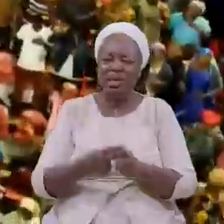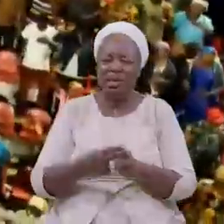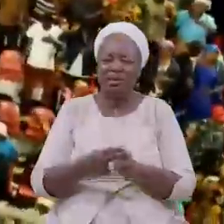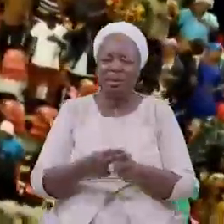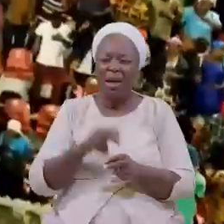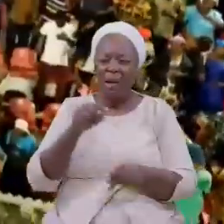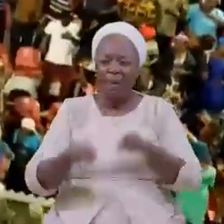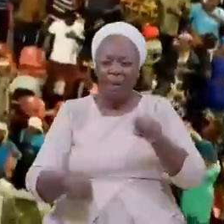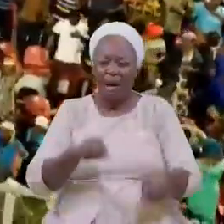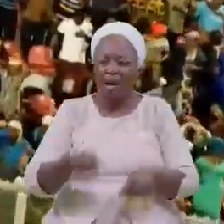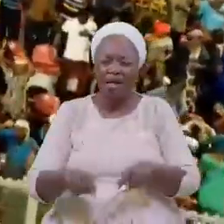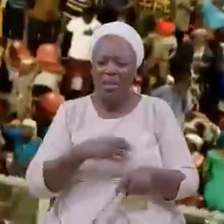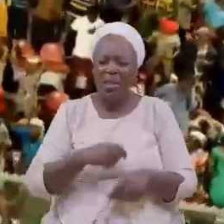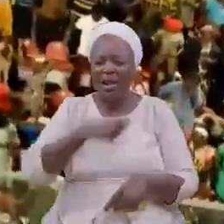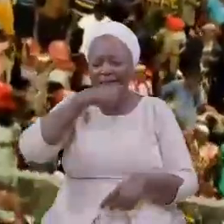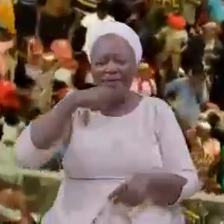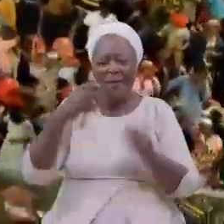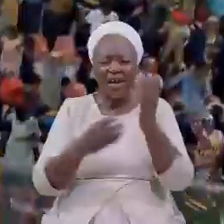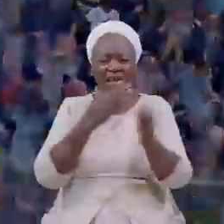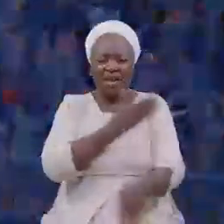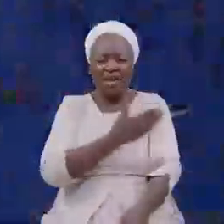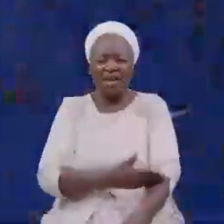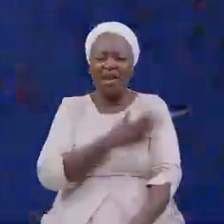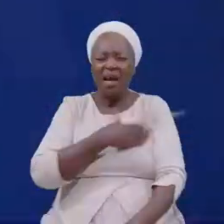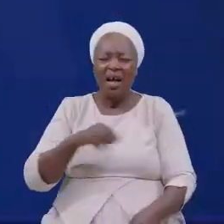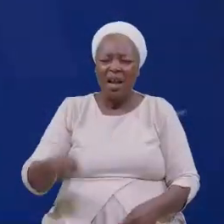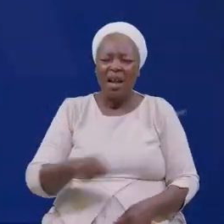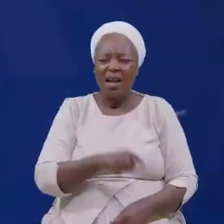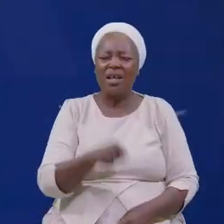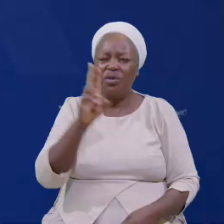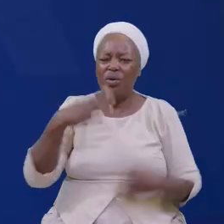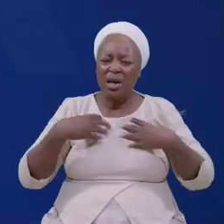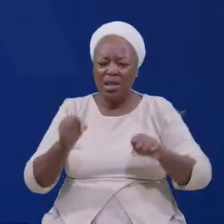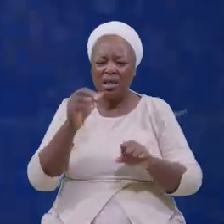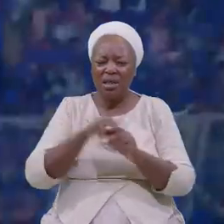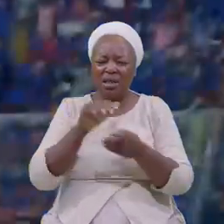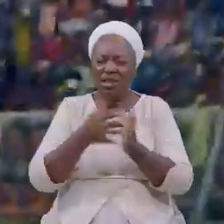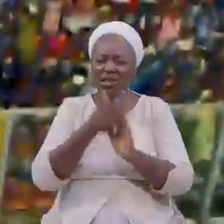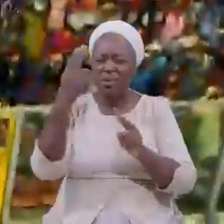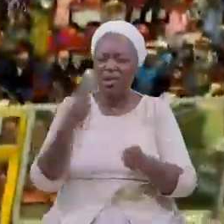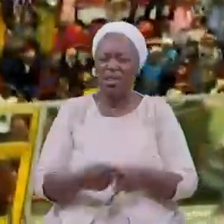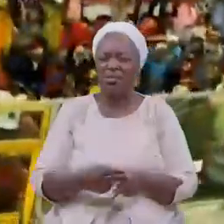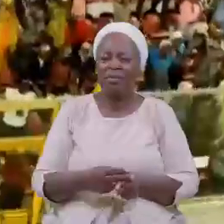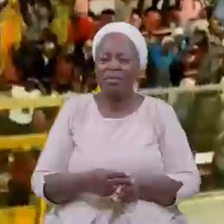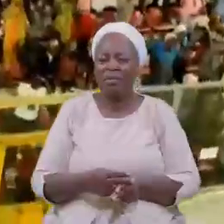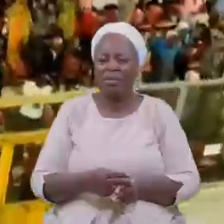Paralysis and withered hand, withered legs, you are healed in Jesus' name.